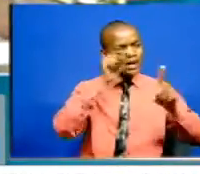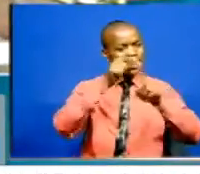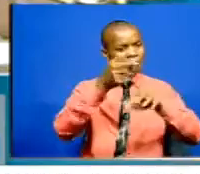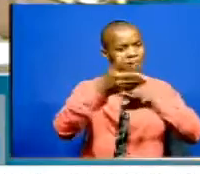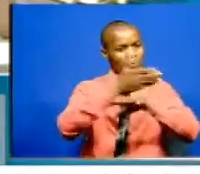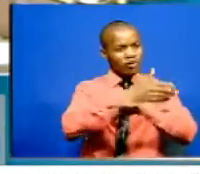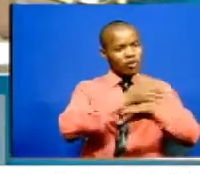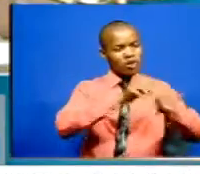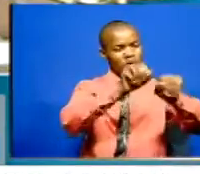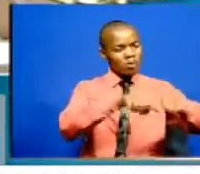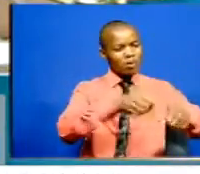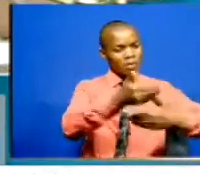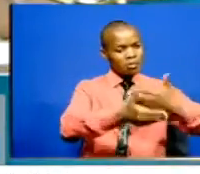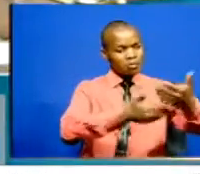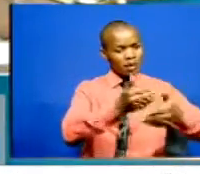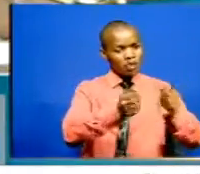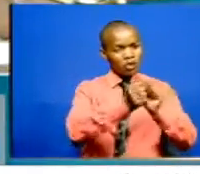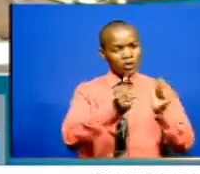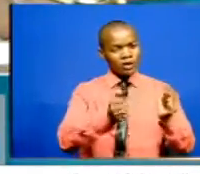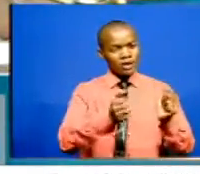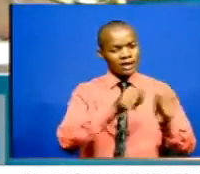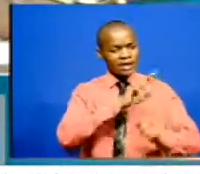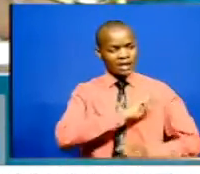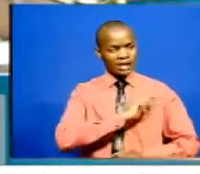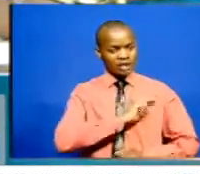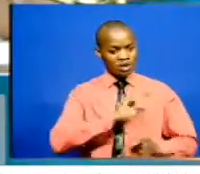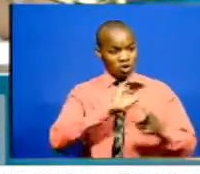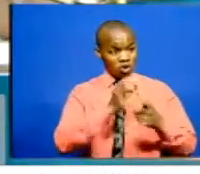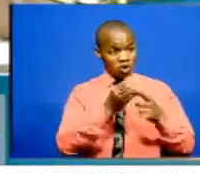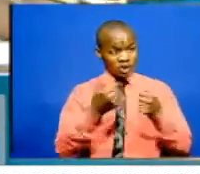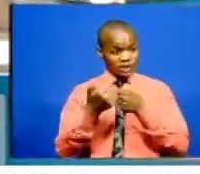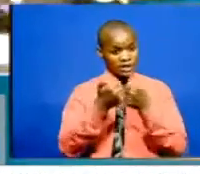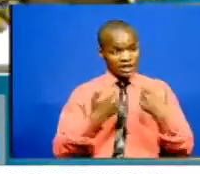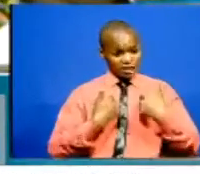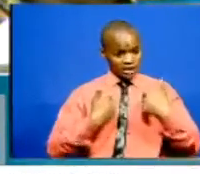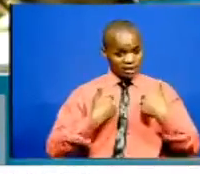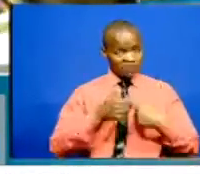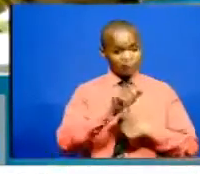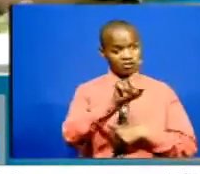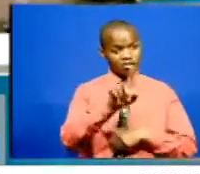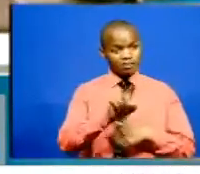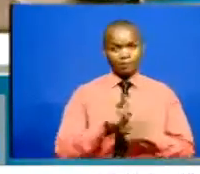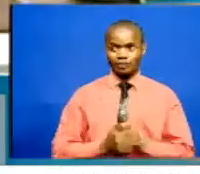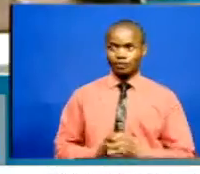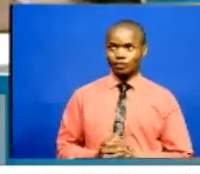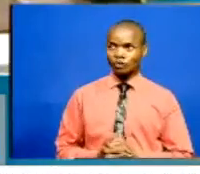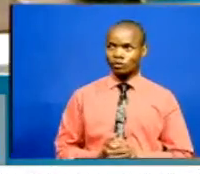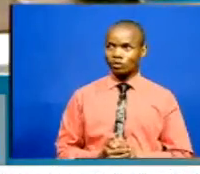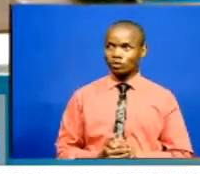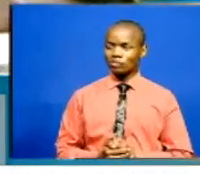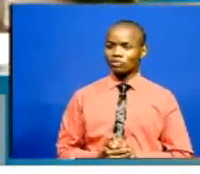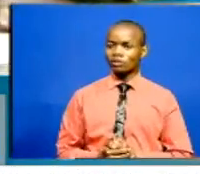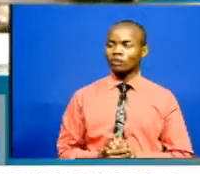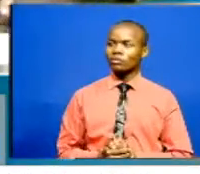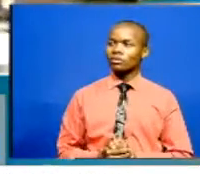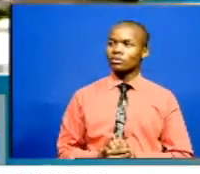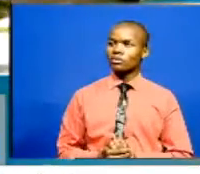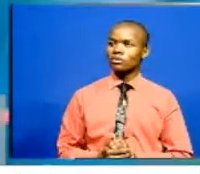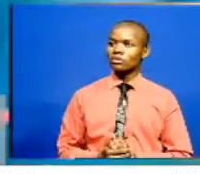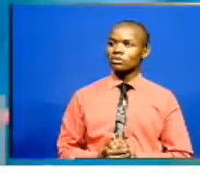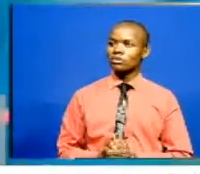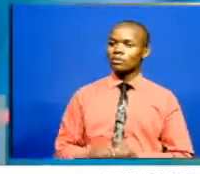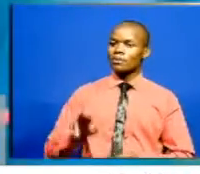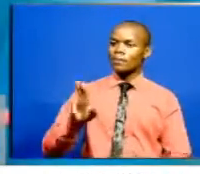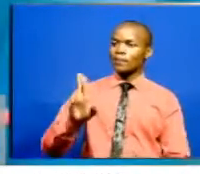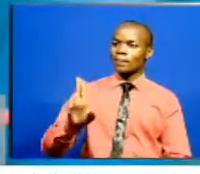more friendly to nature, or we still have a lot of challenges in the same? I think this is where really UNEP